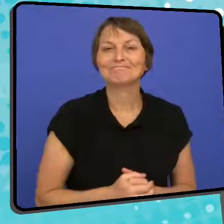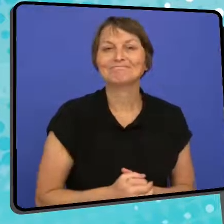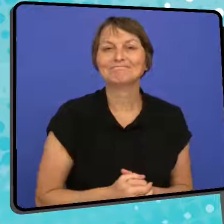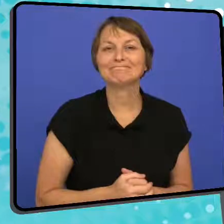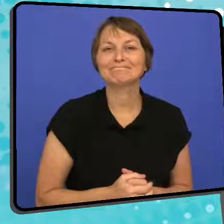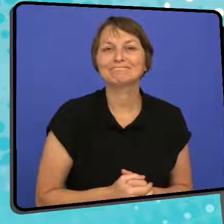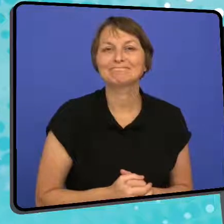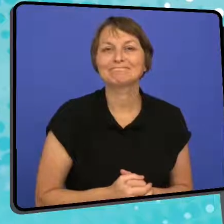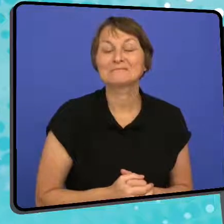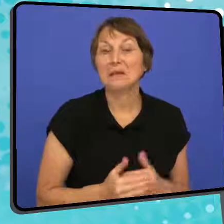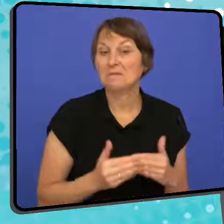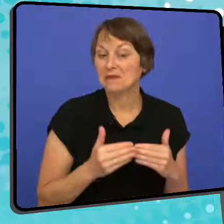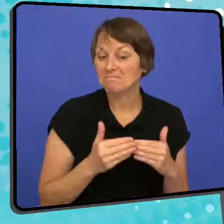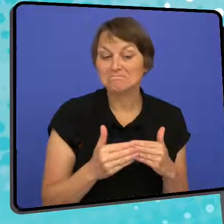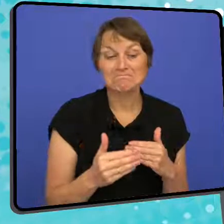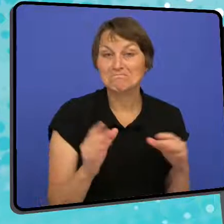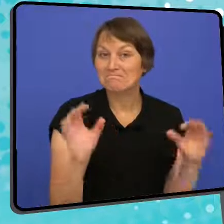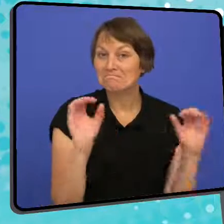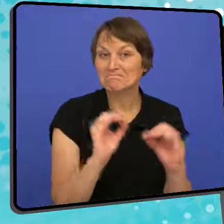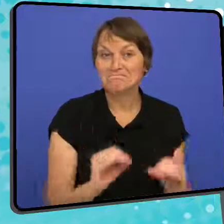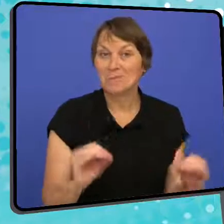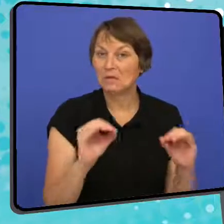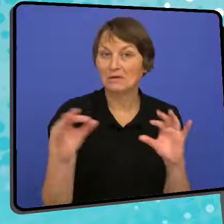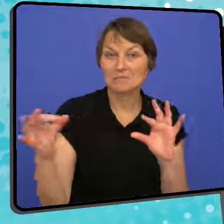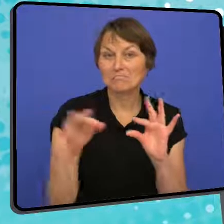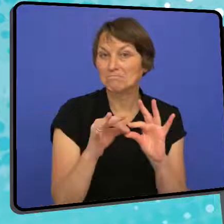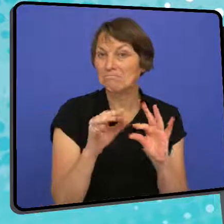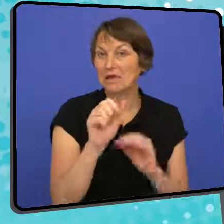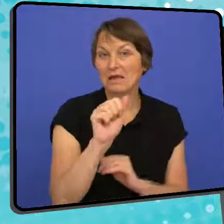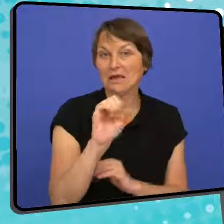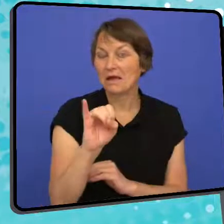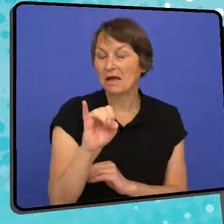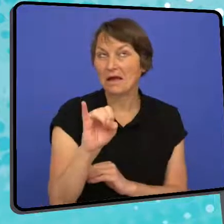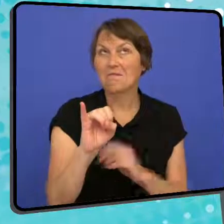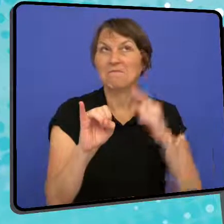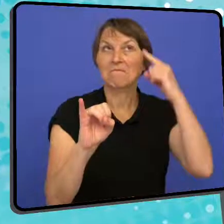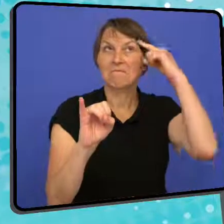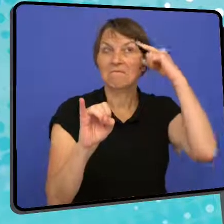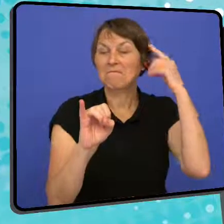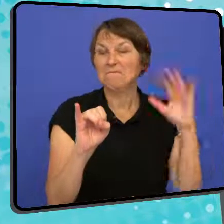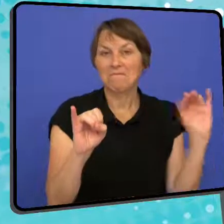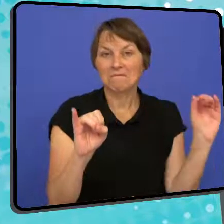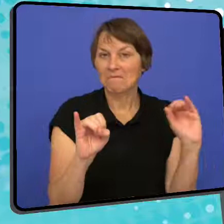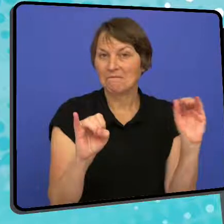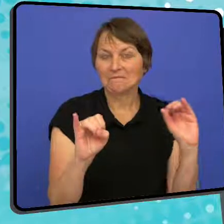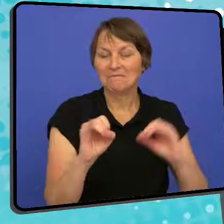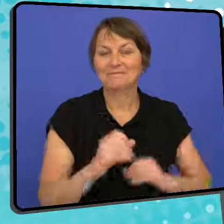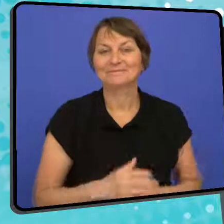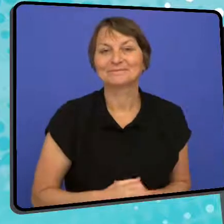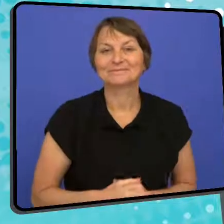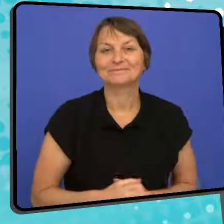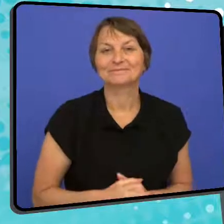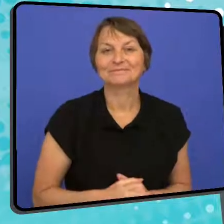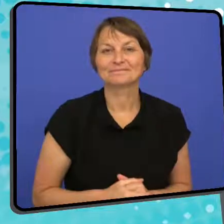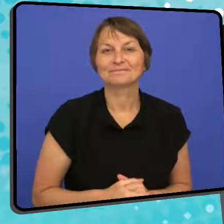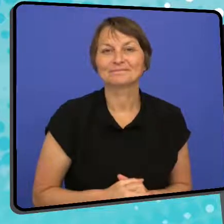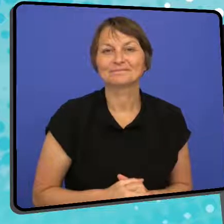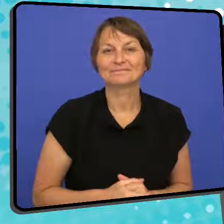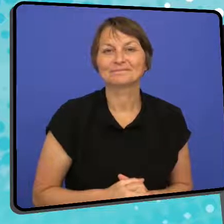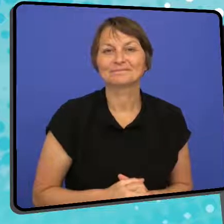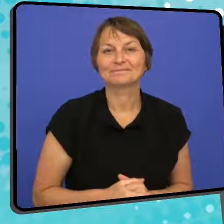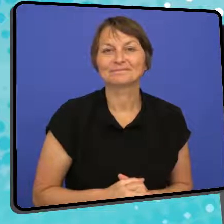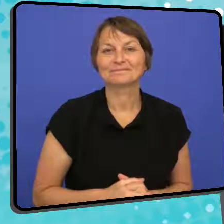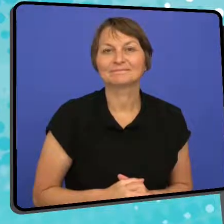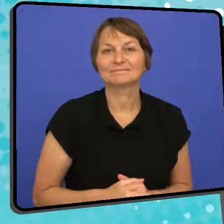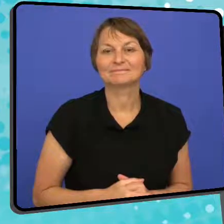For the rest, nothing AI specific came to mind for this episode. And I guess